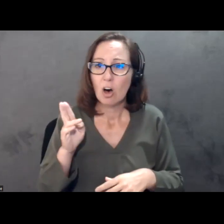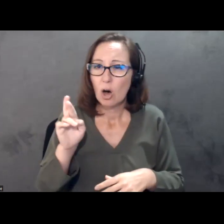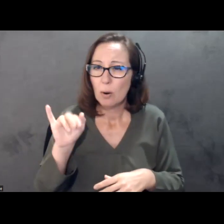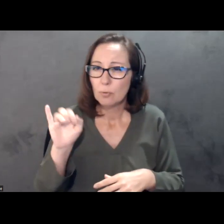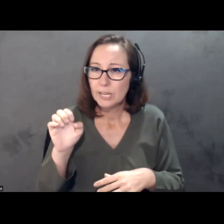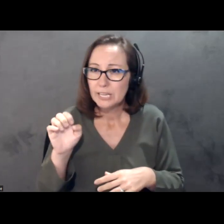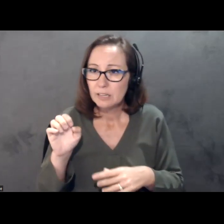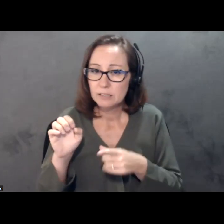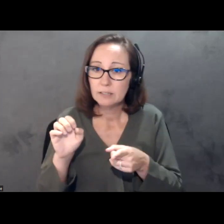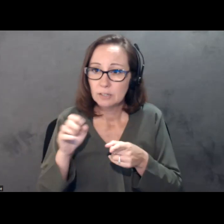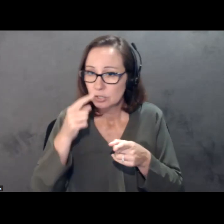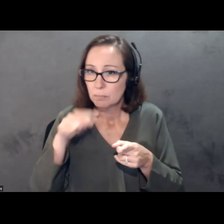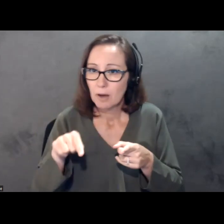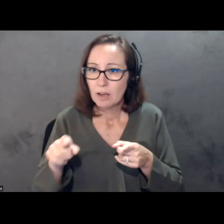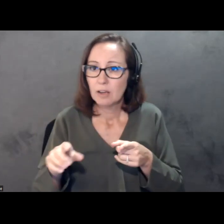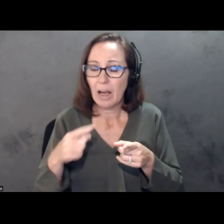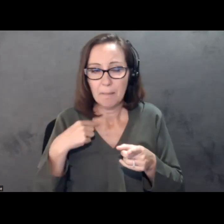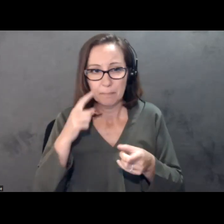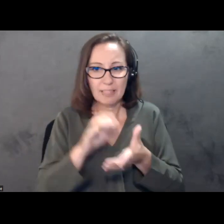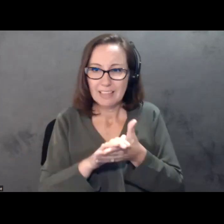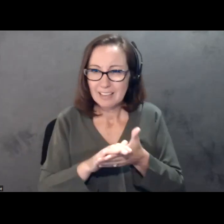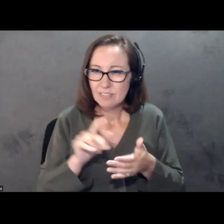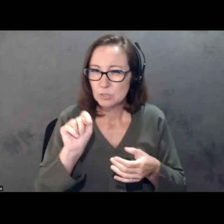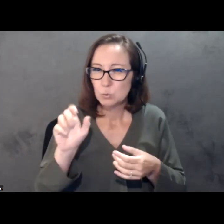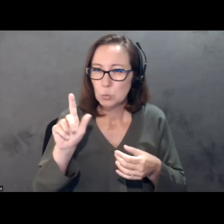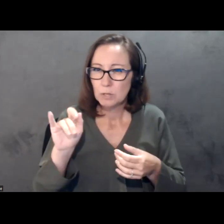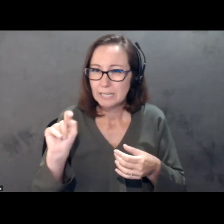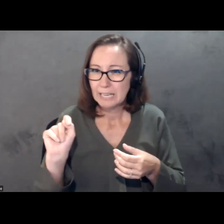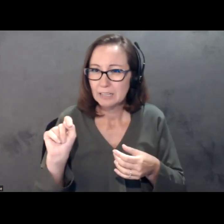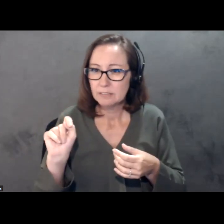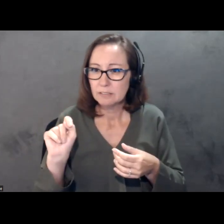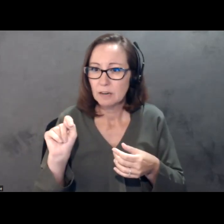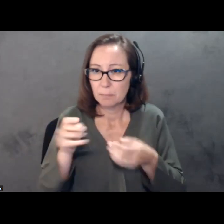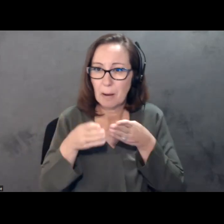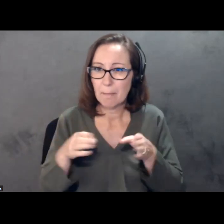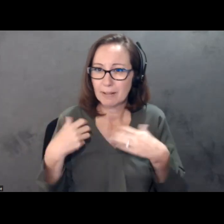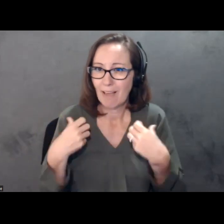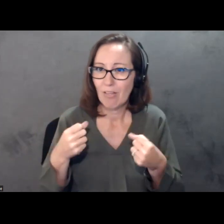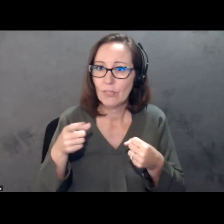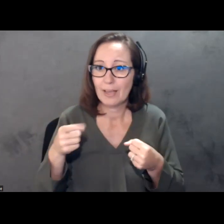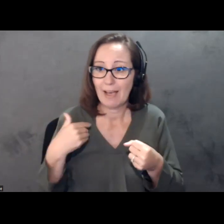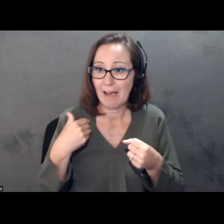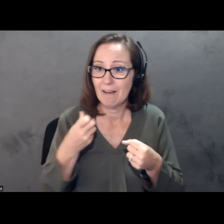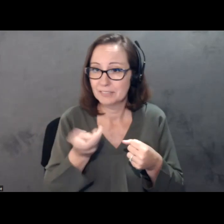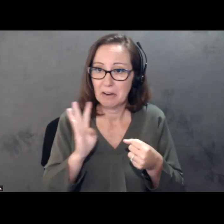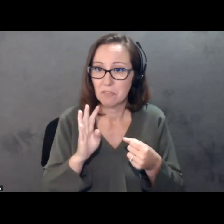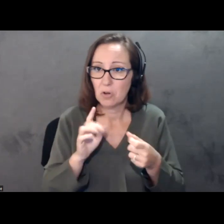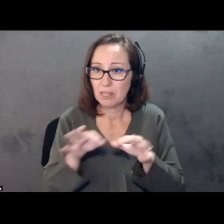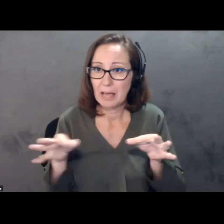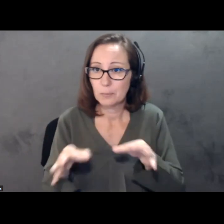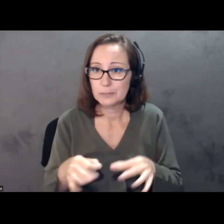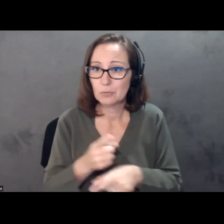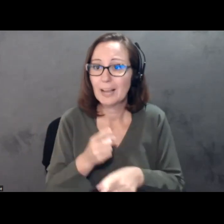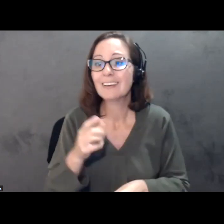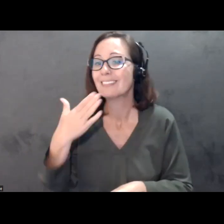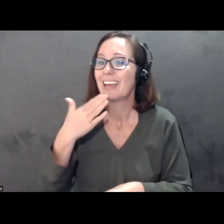on? I believe I've seen in the toolkits that public health has, there's various languages in there. Yeah, thanks, Connie, and